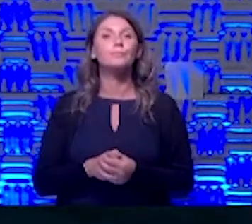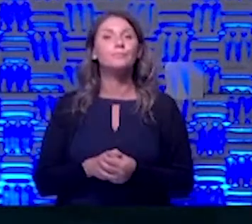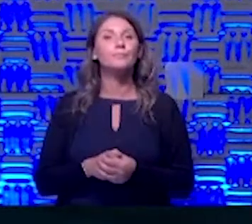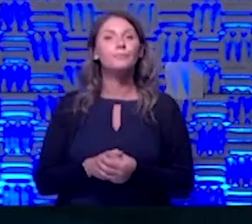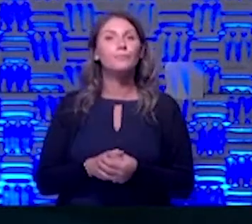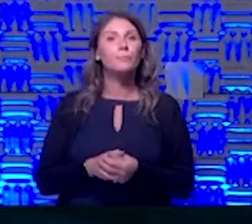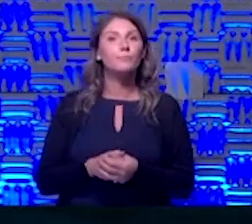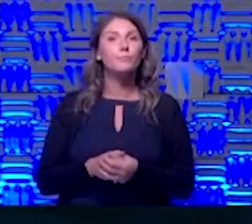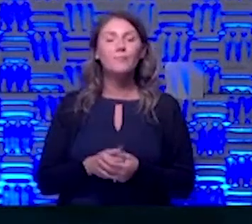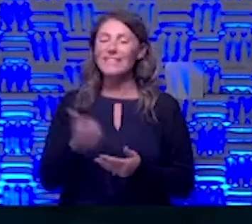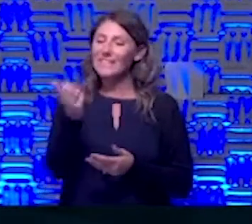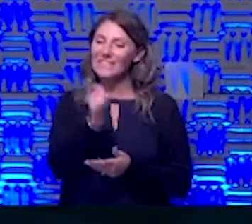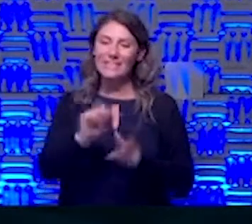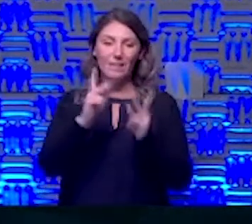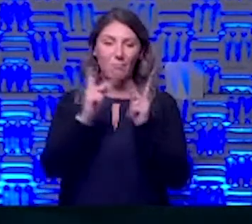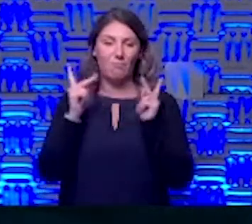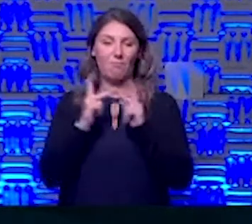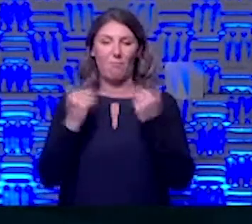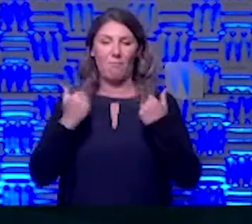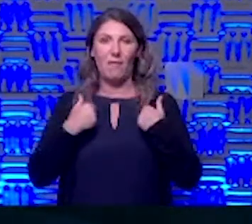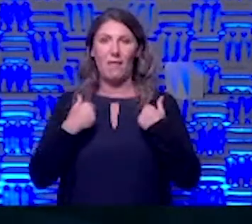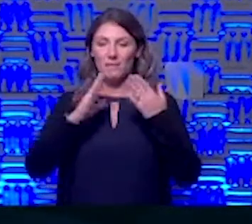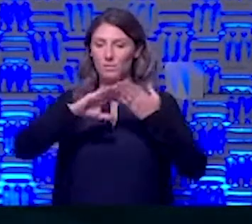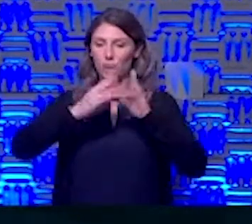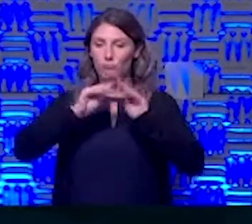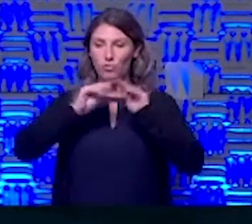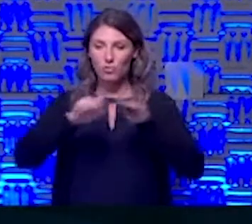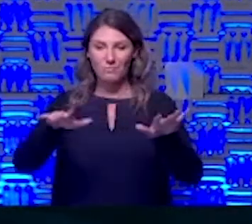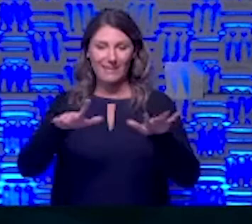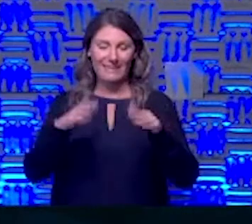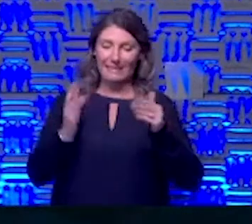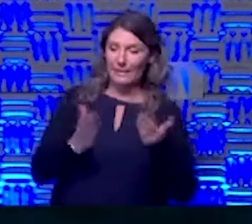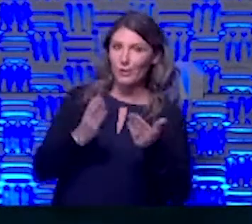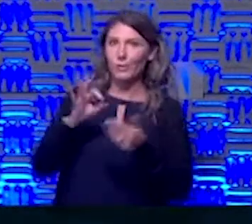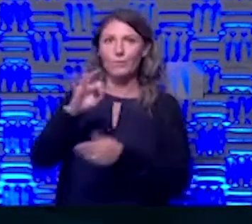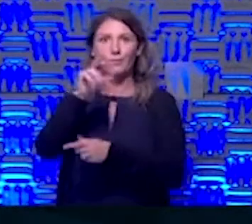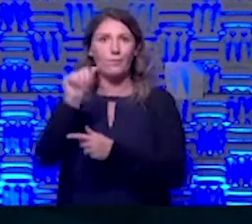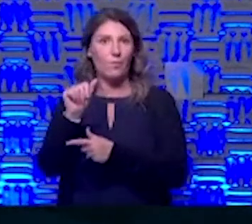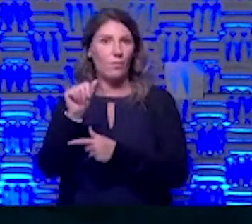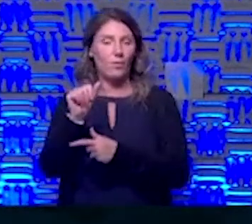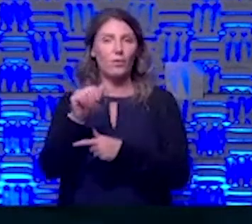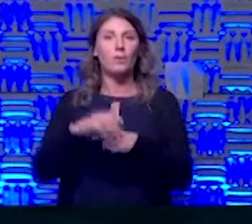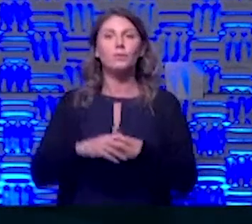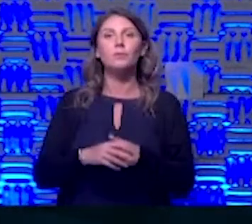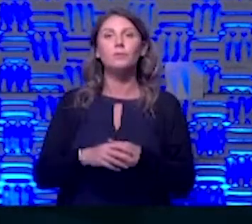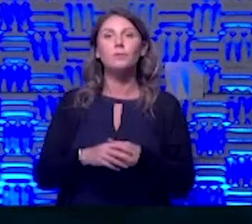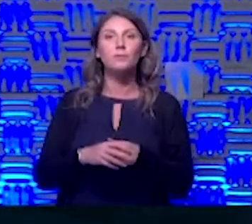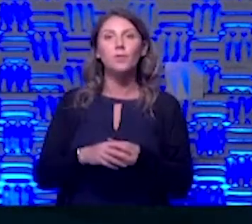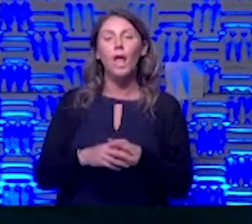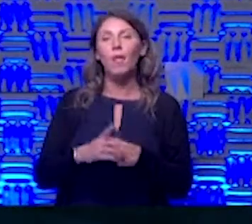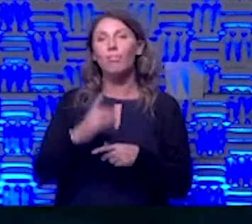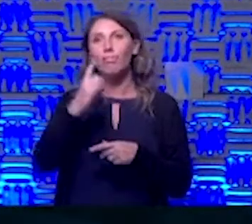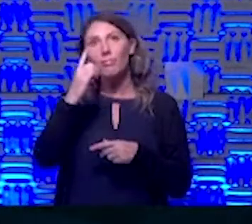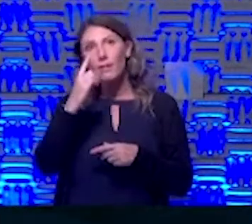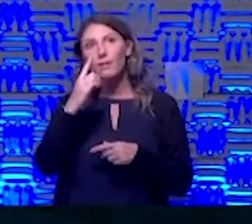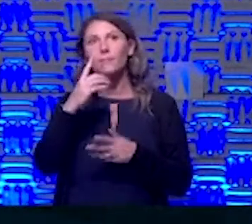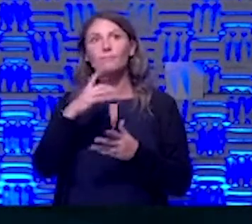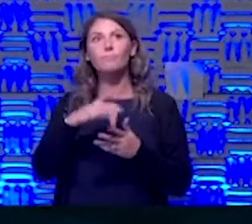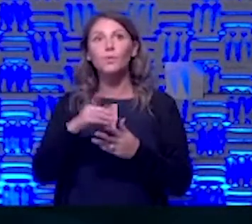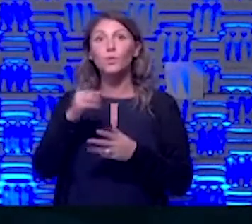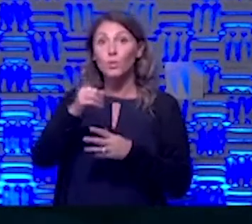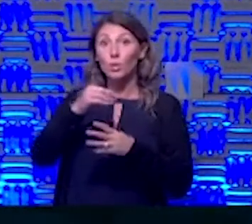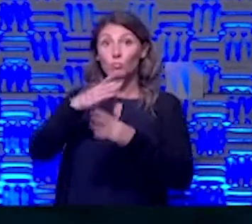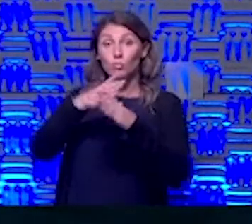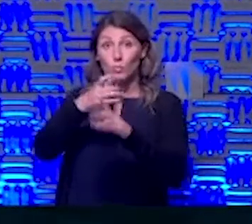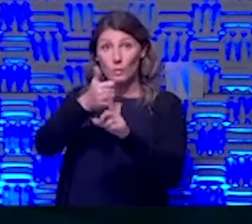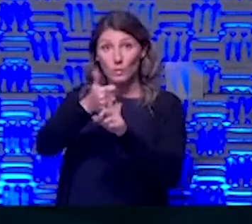can, any place that has community spread, whether it's here, whether it's Florida, I think that you protecting